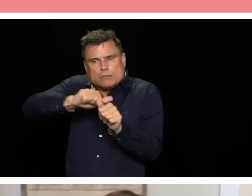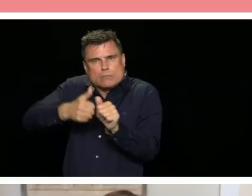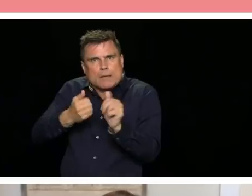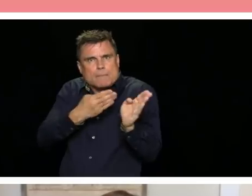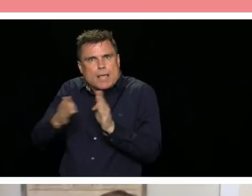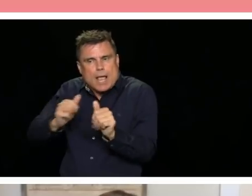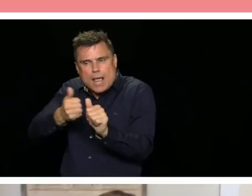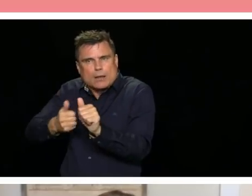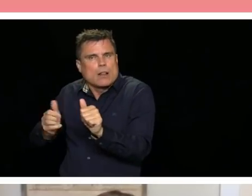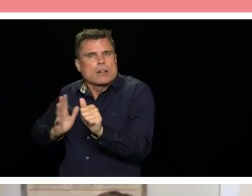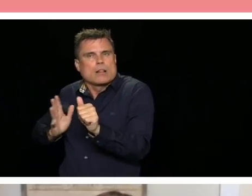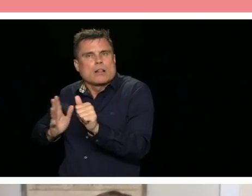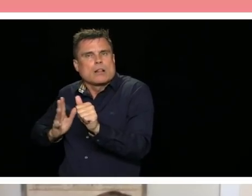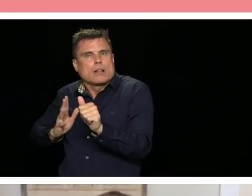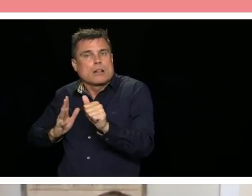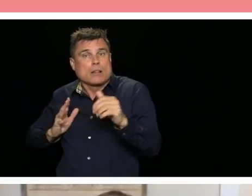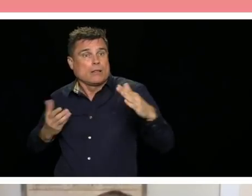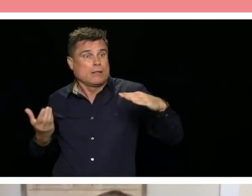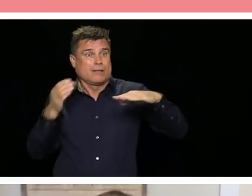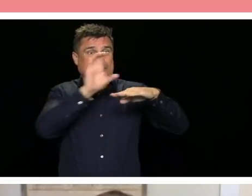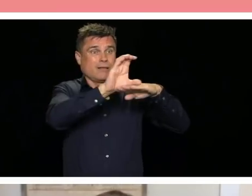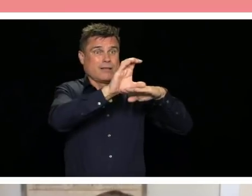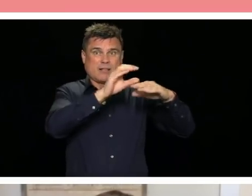to safely work in the environment.